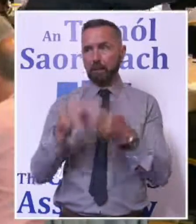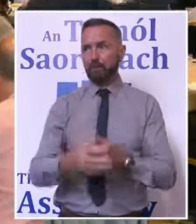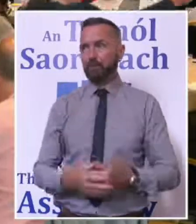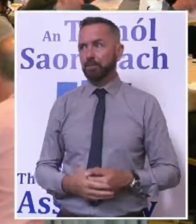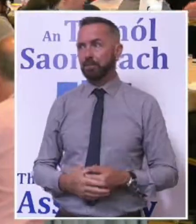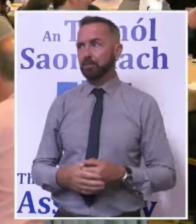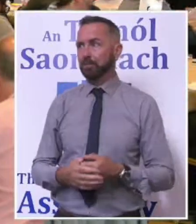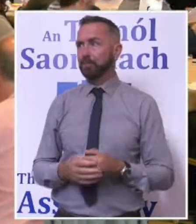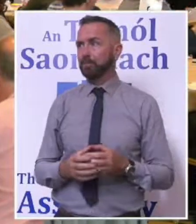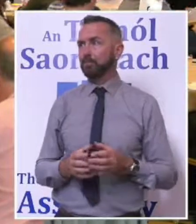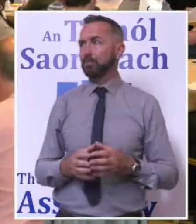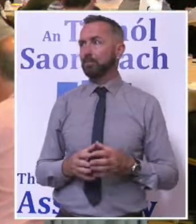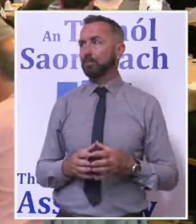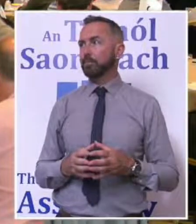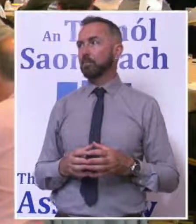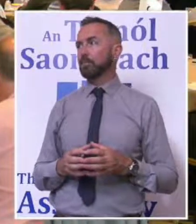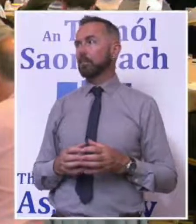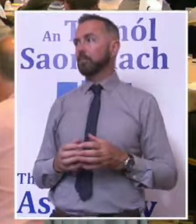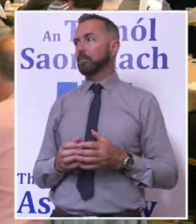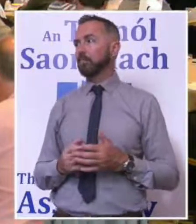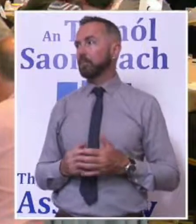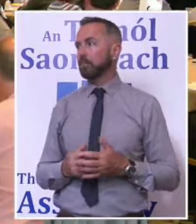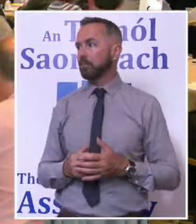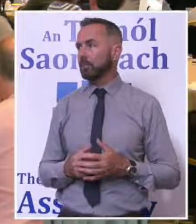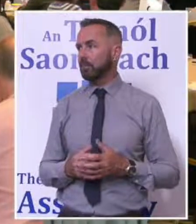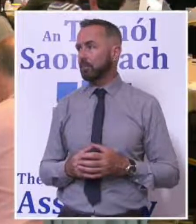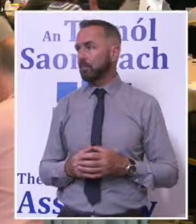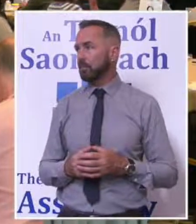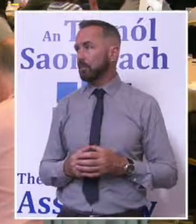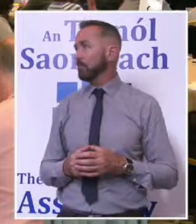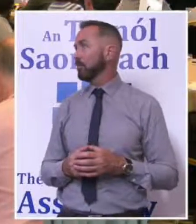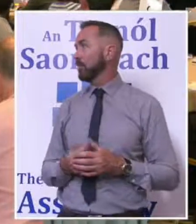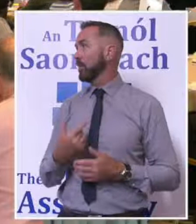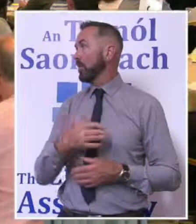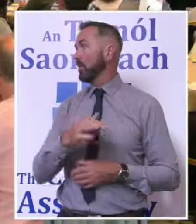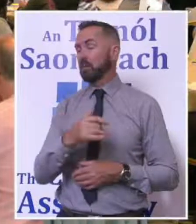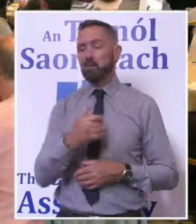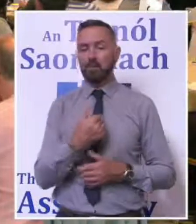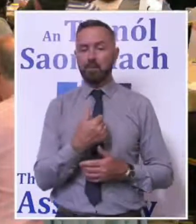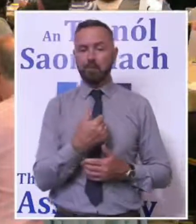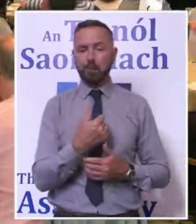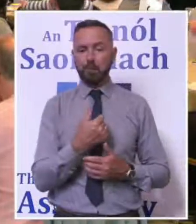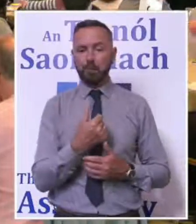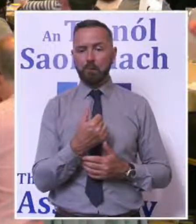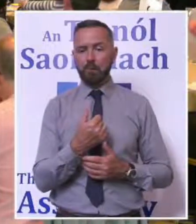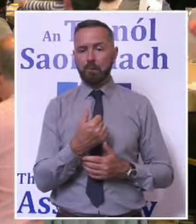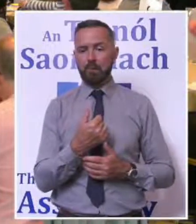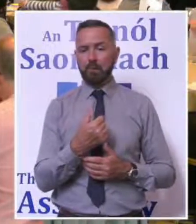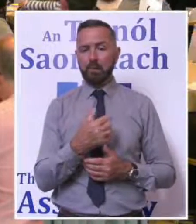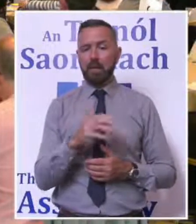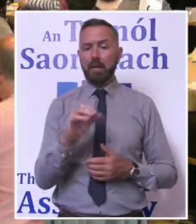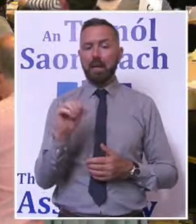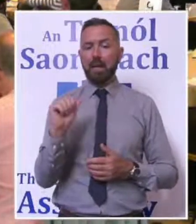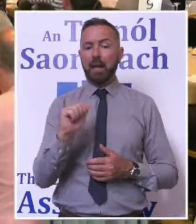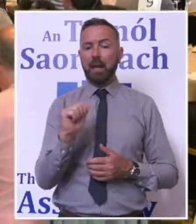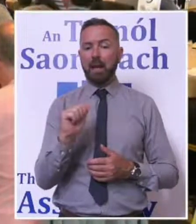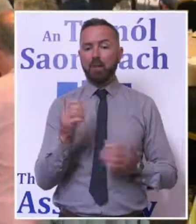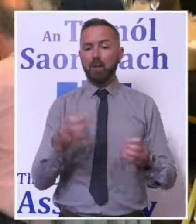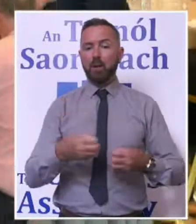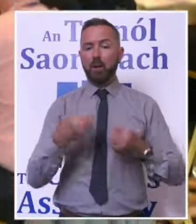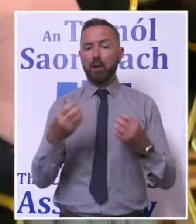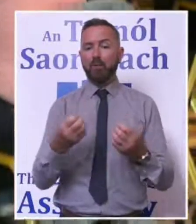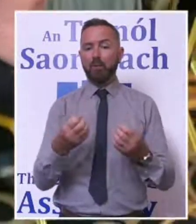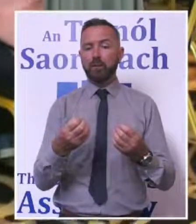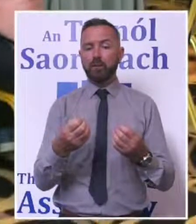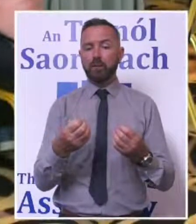Maybe I'll come in here. A has offered a couch in case I need political asylum in